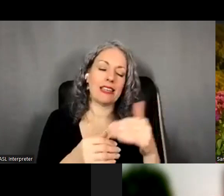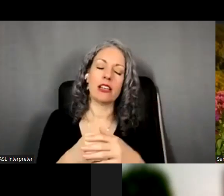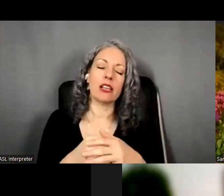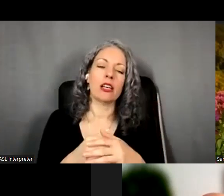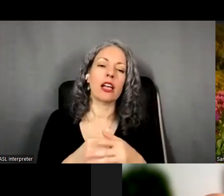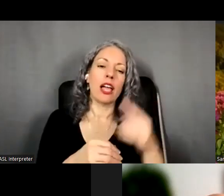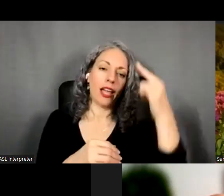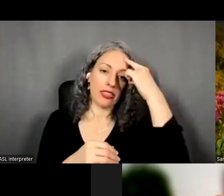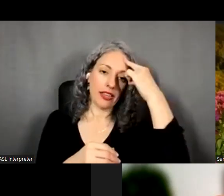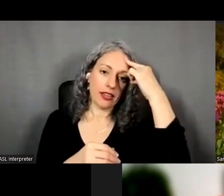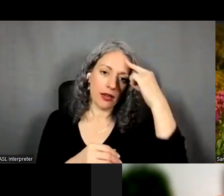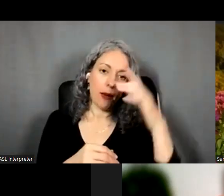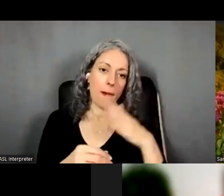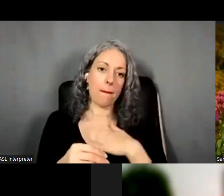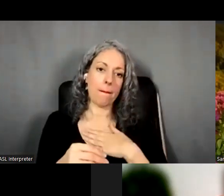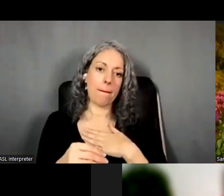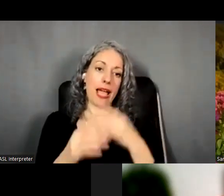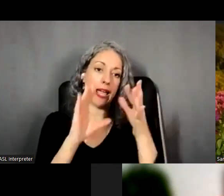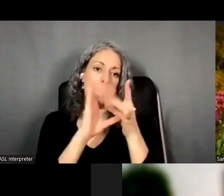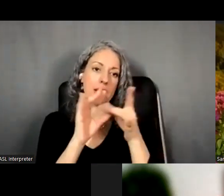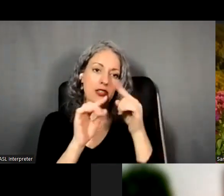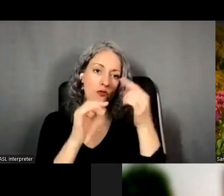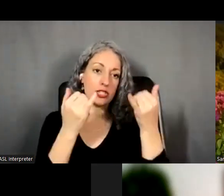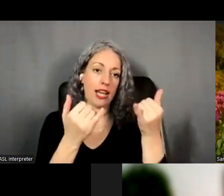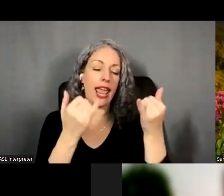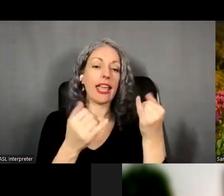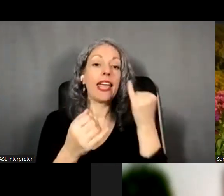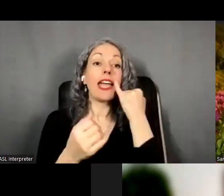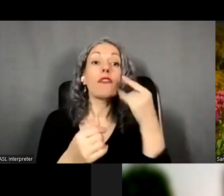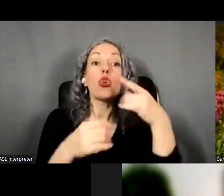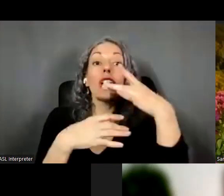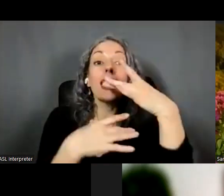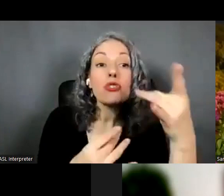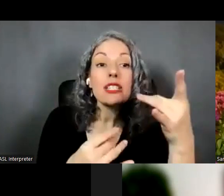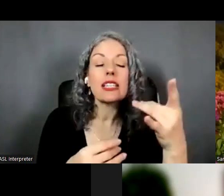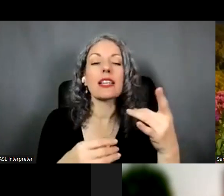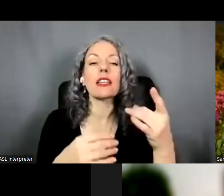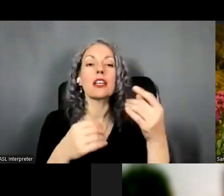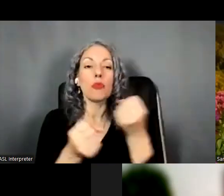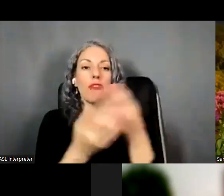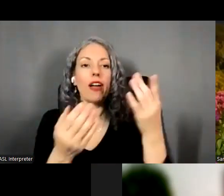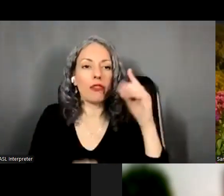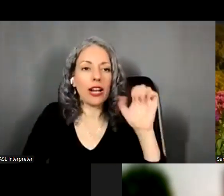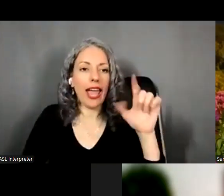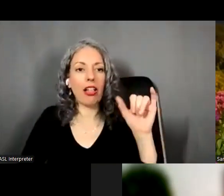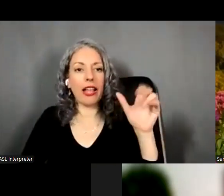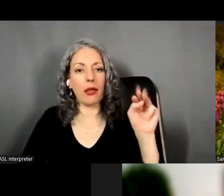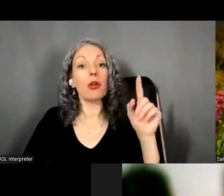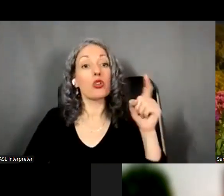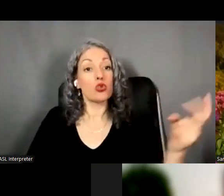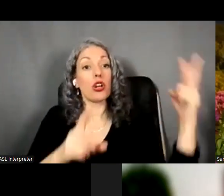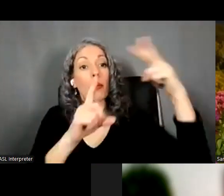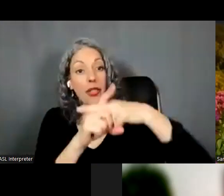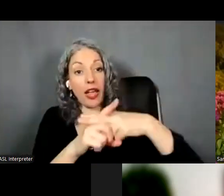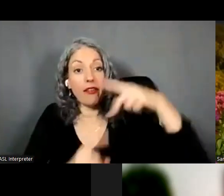think my fundamental message for today would be, if you're interested in being a CalAIM provider, you should be applying for